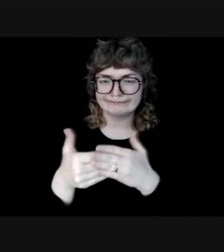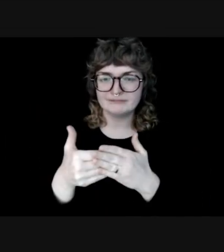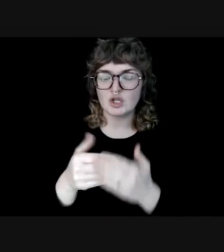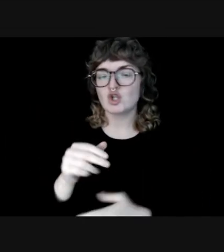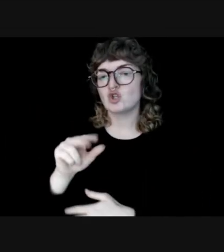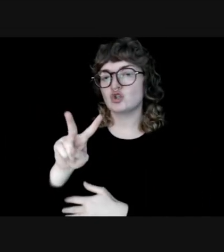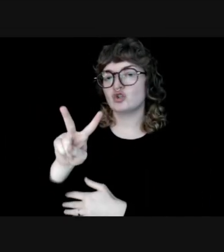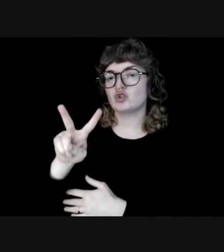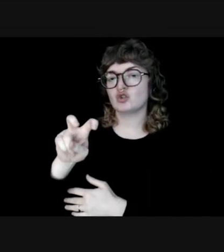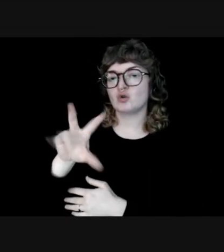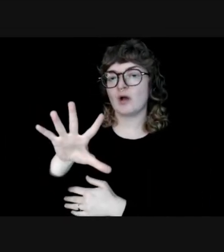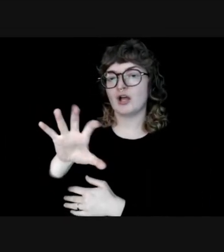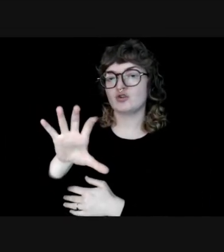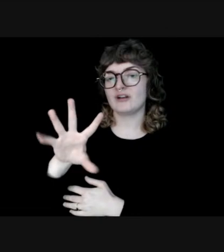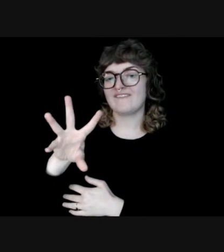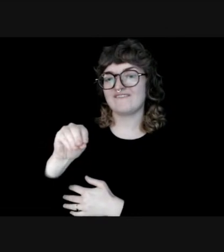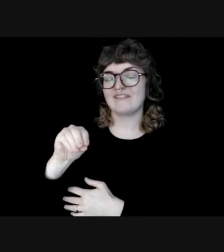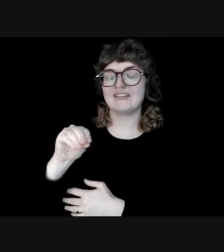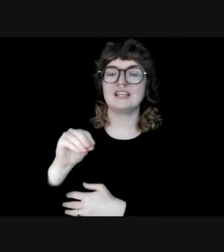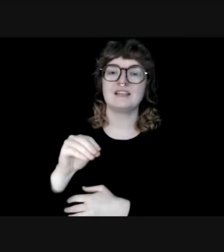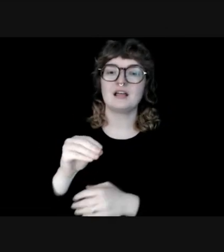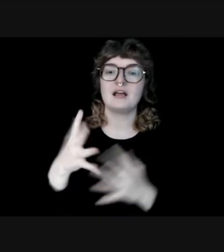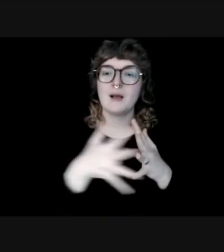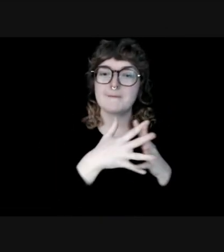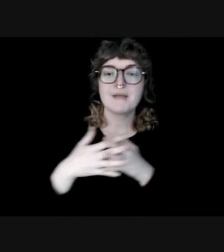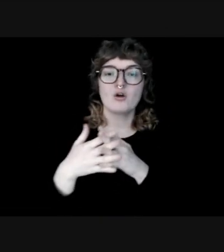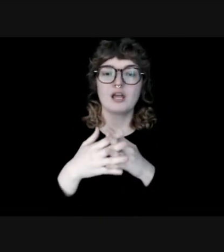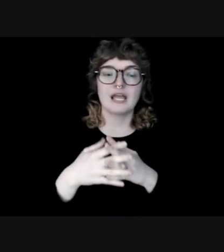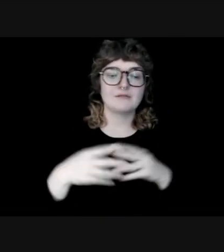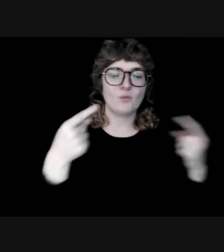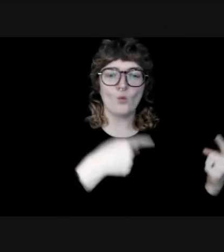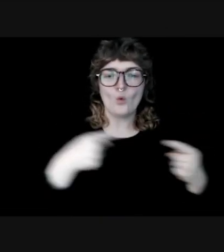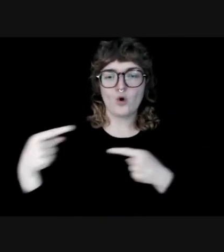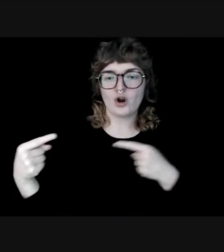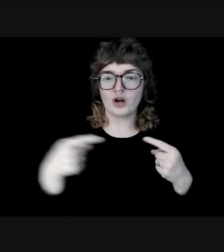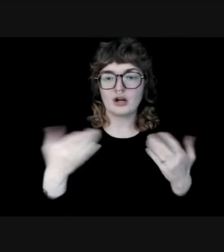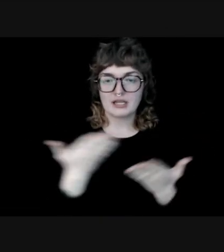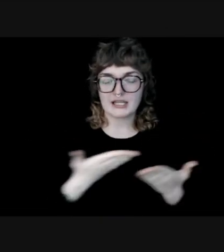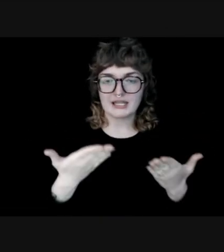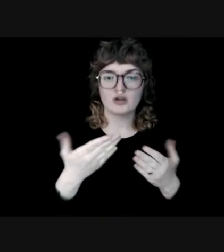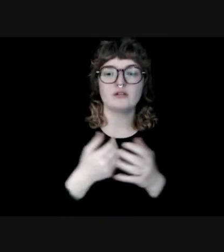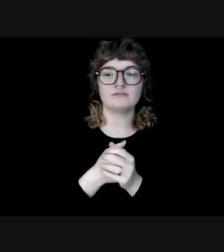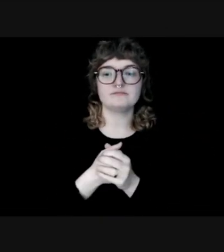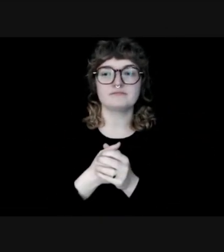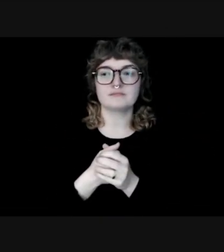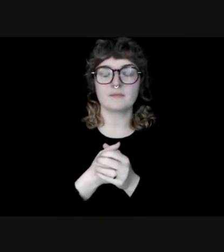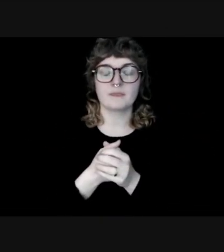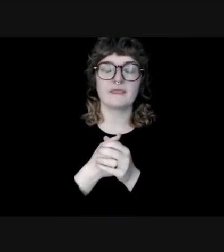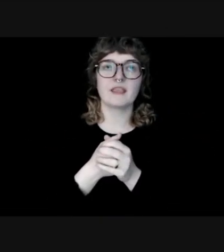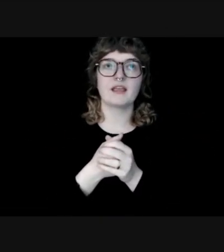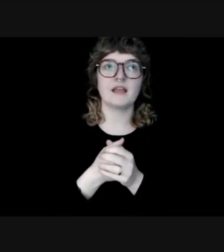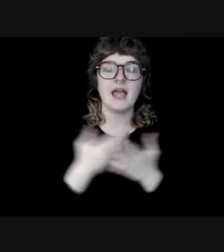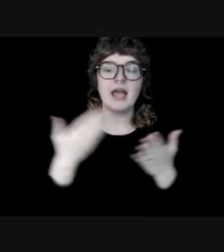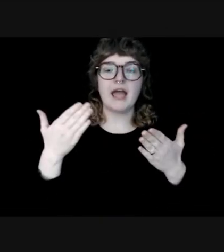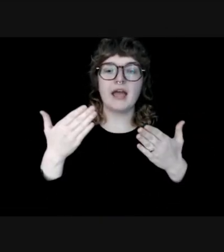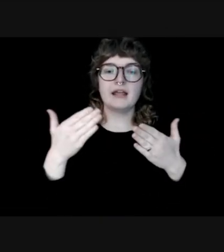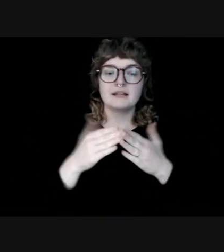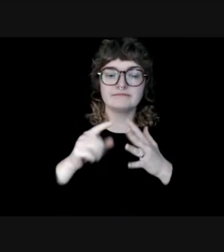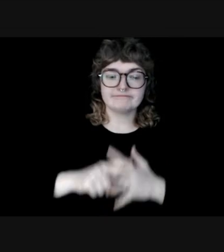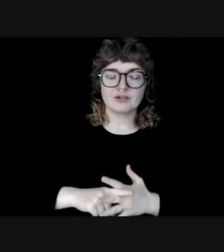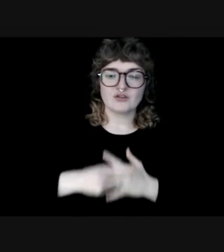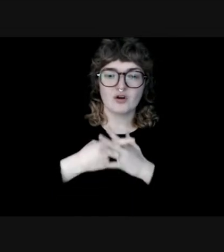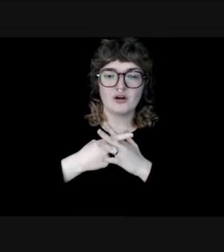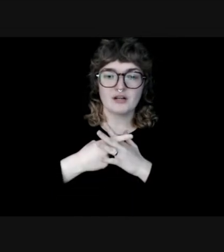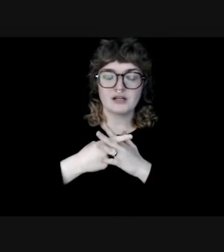Revolution, and looking forward to Baltimore's 300th anniversary in 2029, and even further ahead to Maryland's